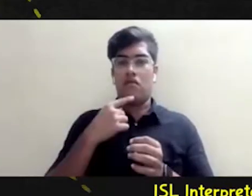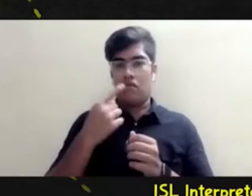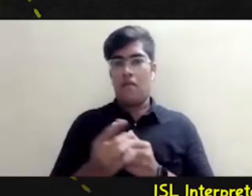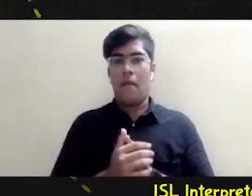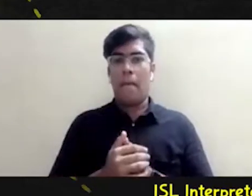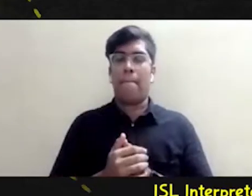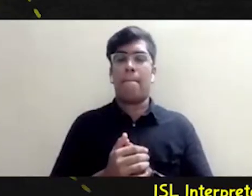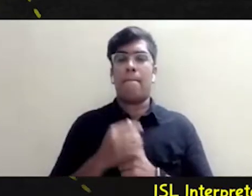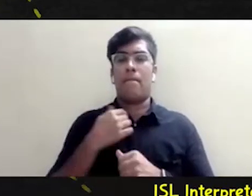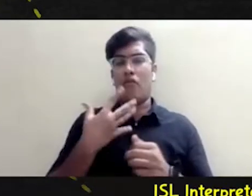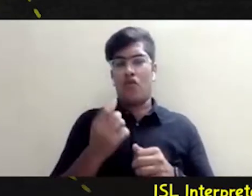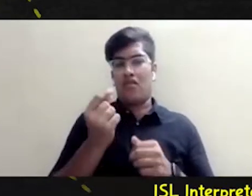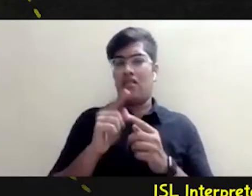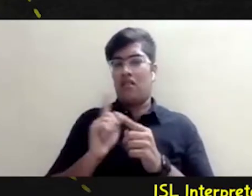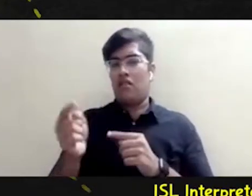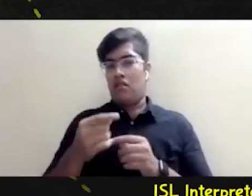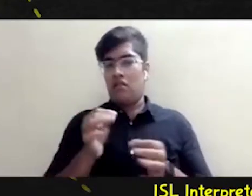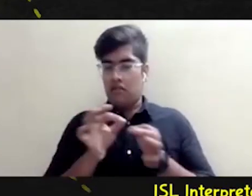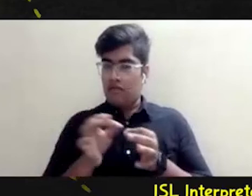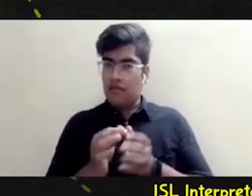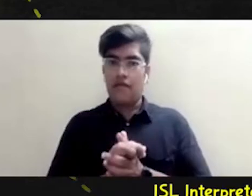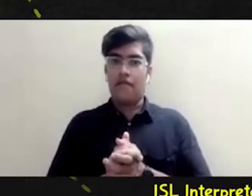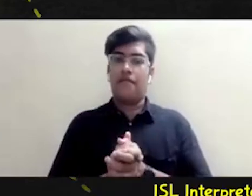different route for this. I think the